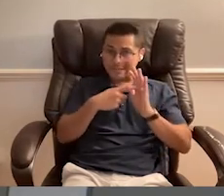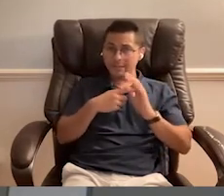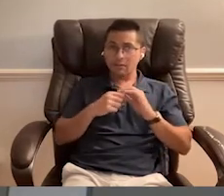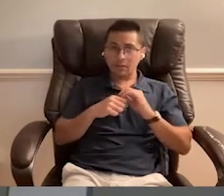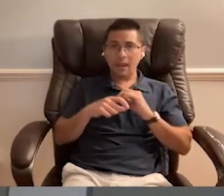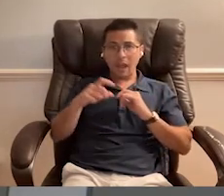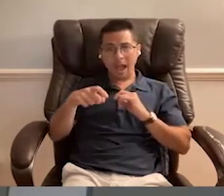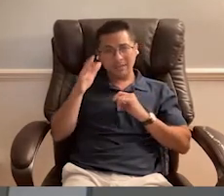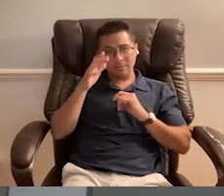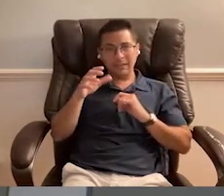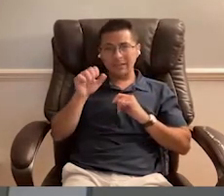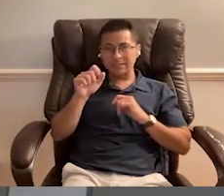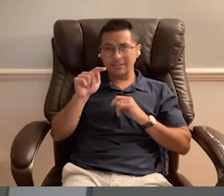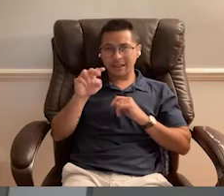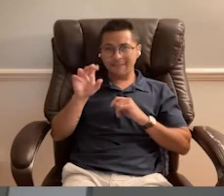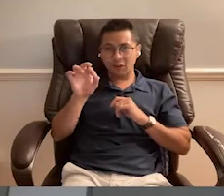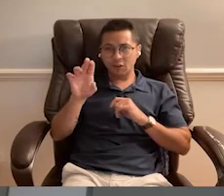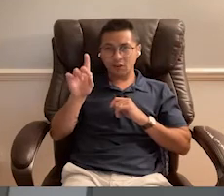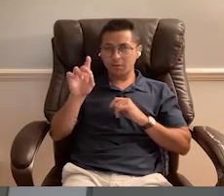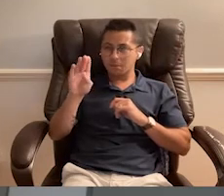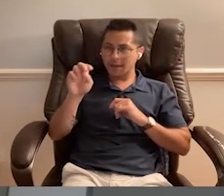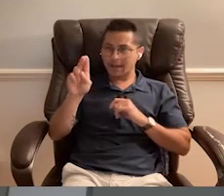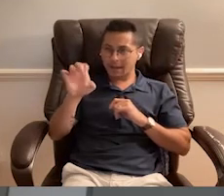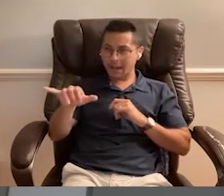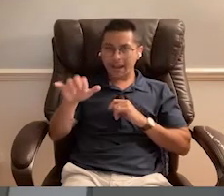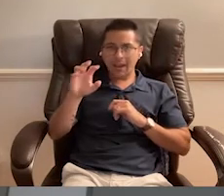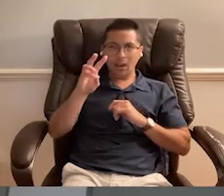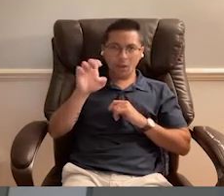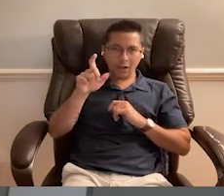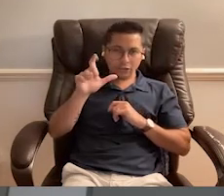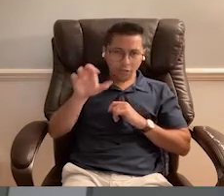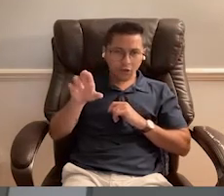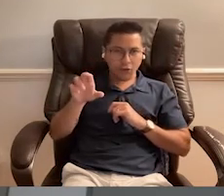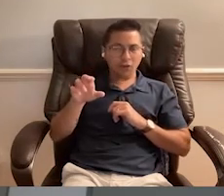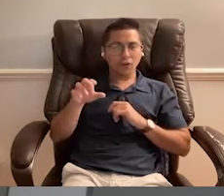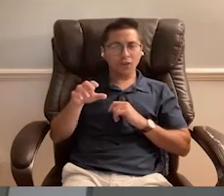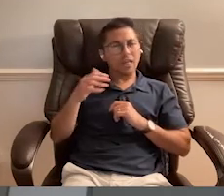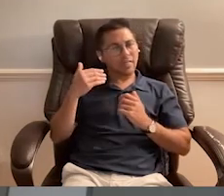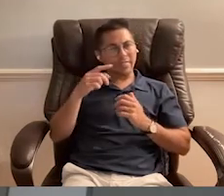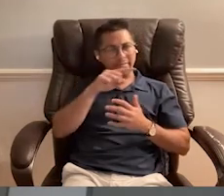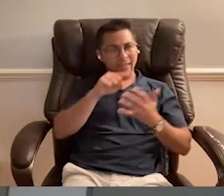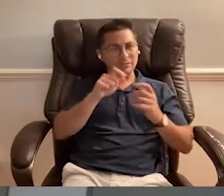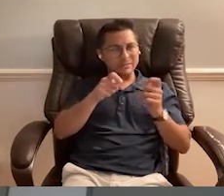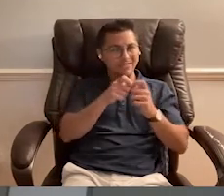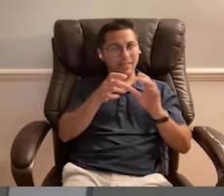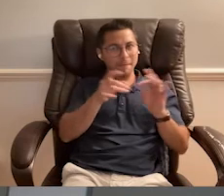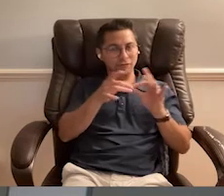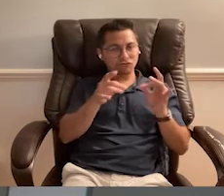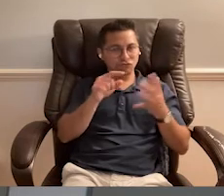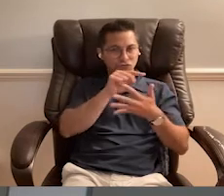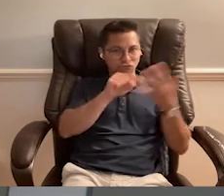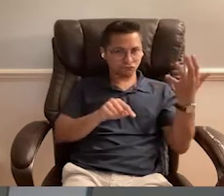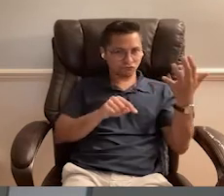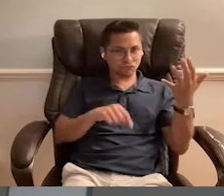our rule criteria, and it has to be one of. Right. It has to be Stanford, Binet, the Wexler, the differentiability skills.